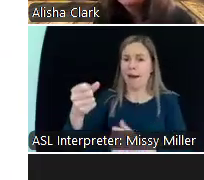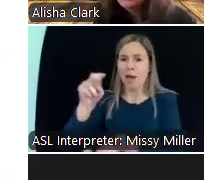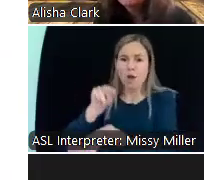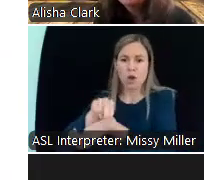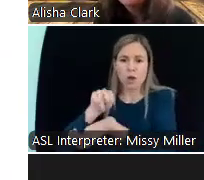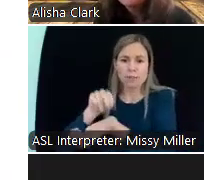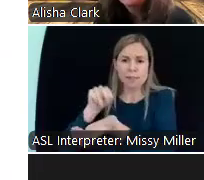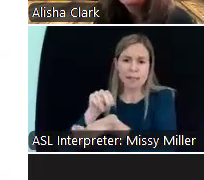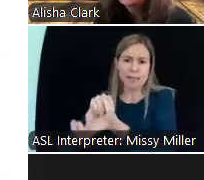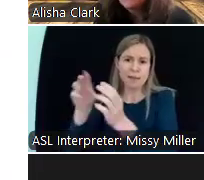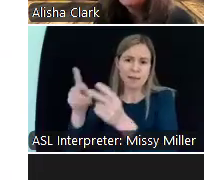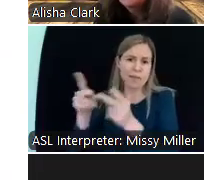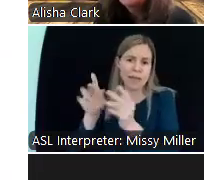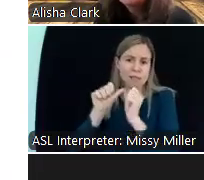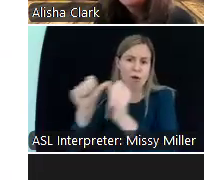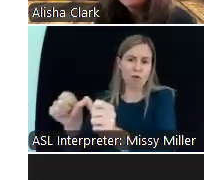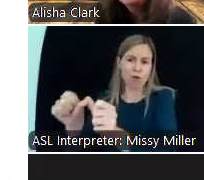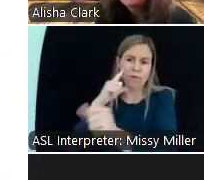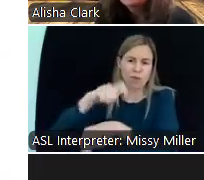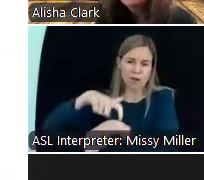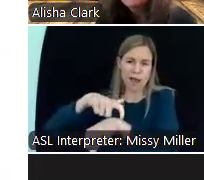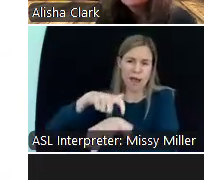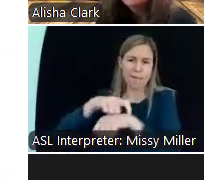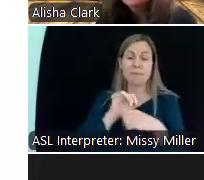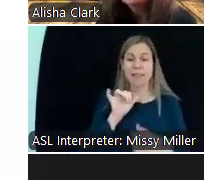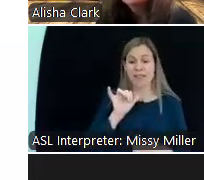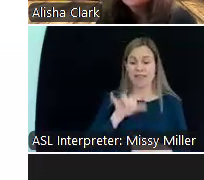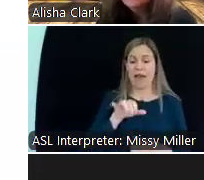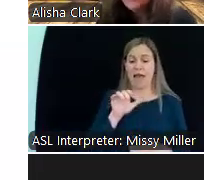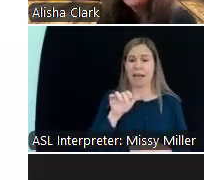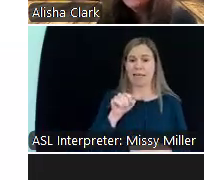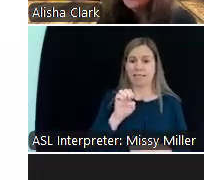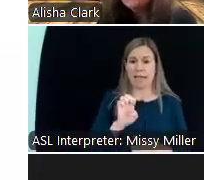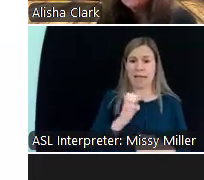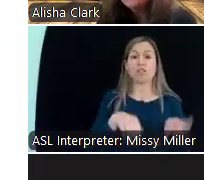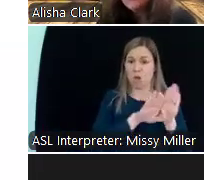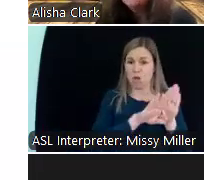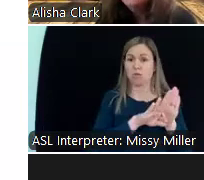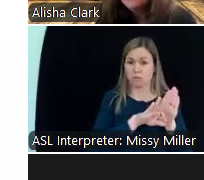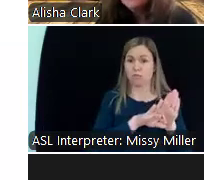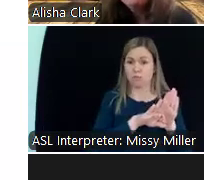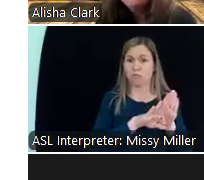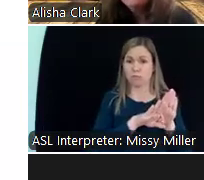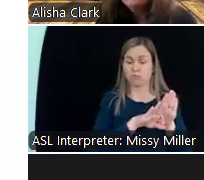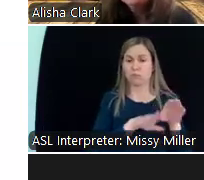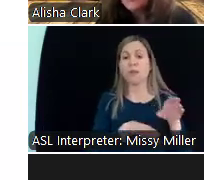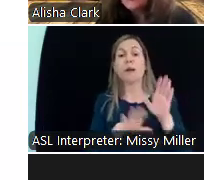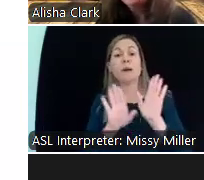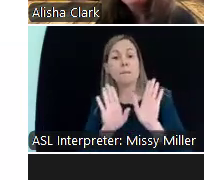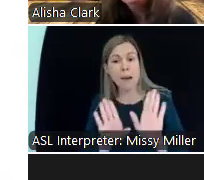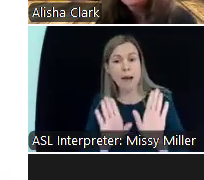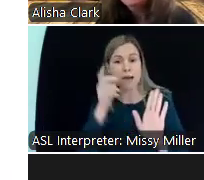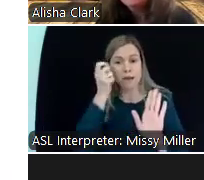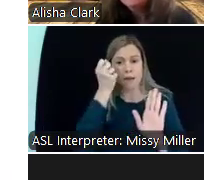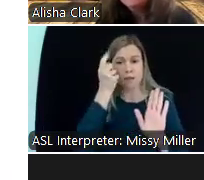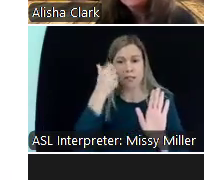long term for a period of time, then that case closure the case will be closed. But because I